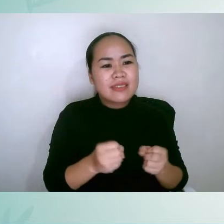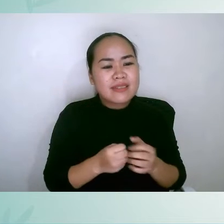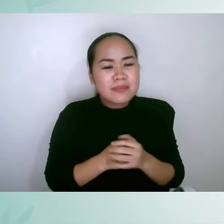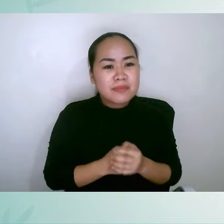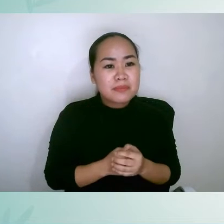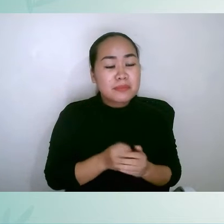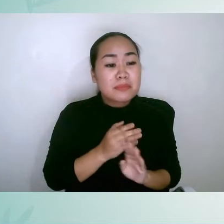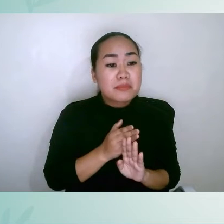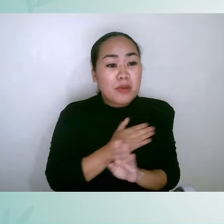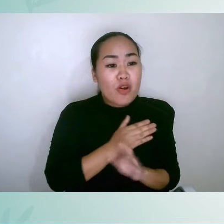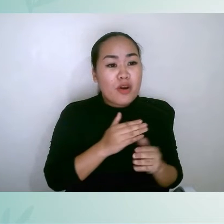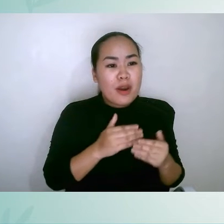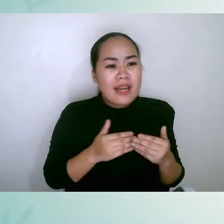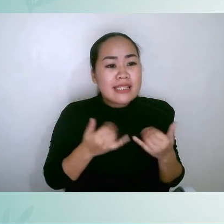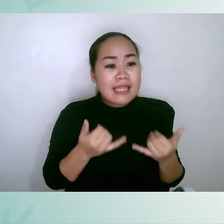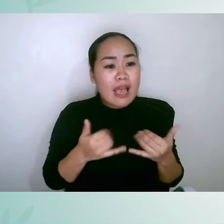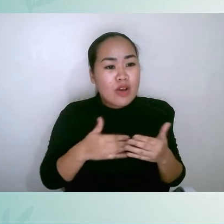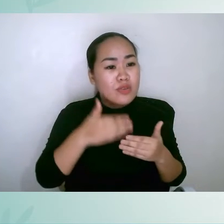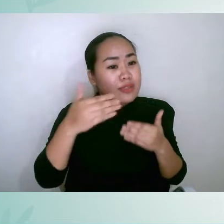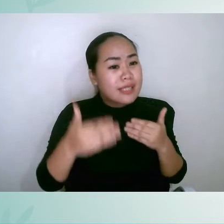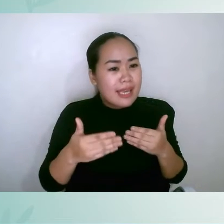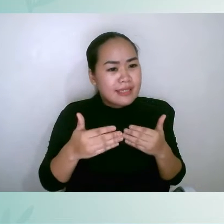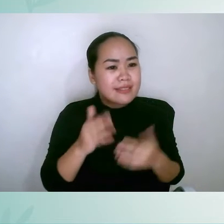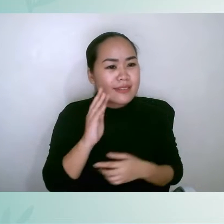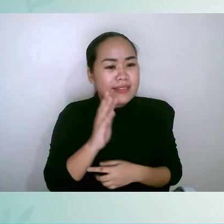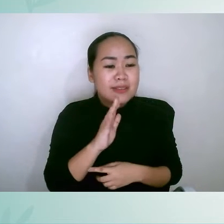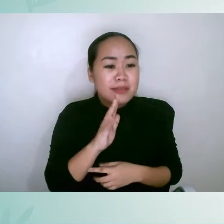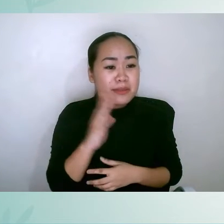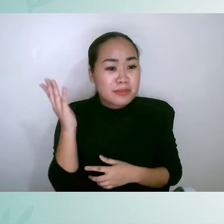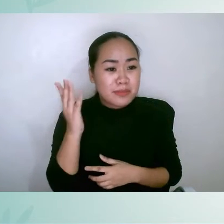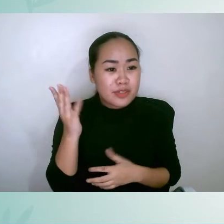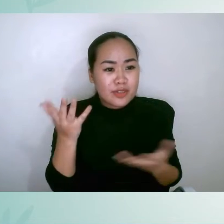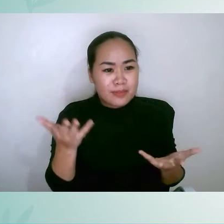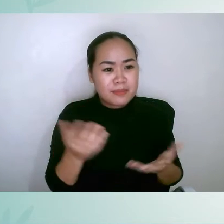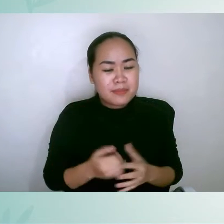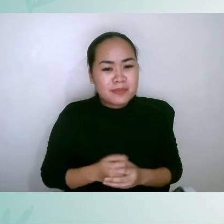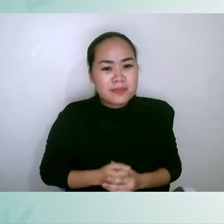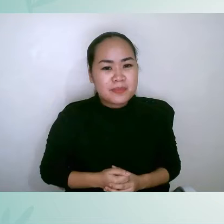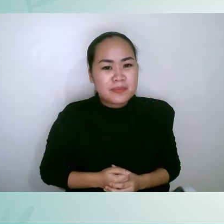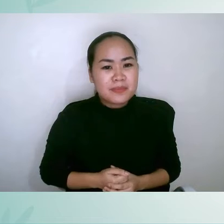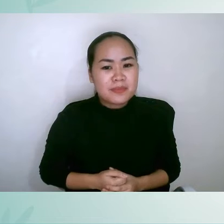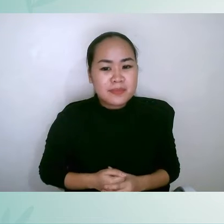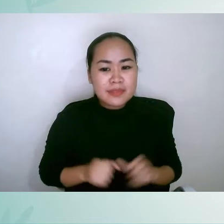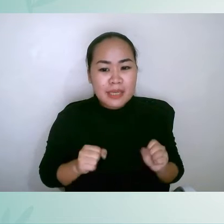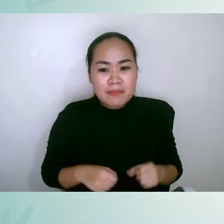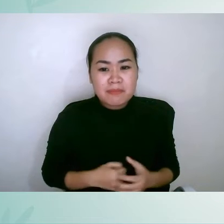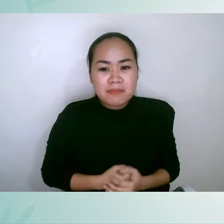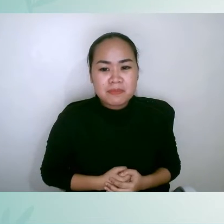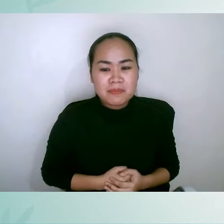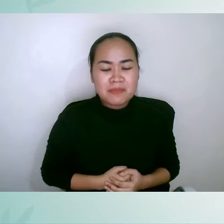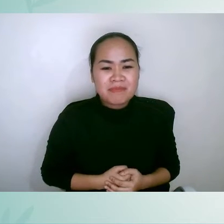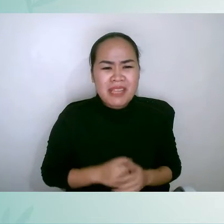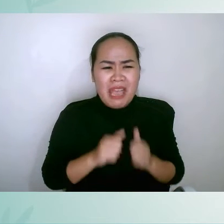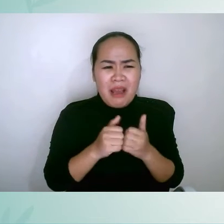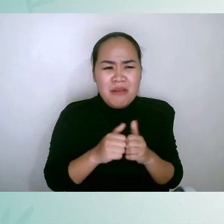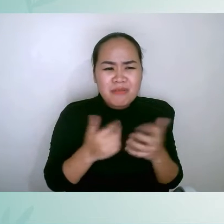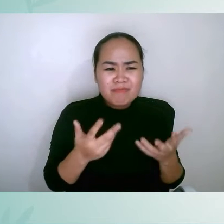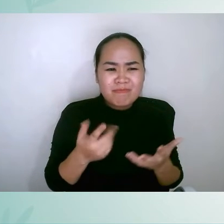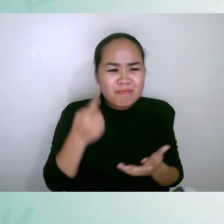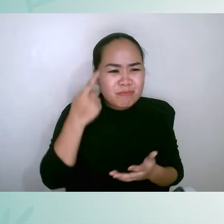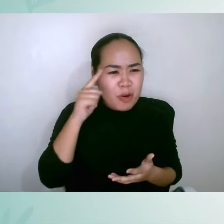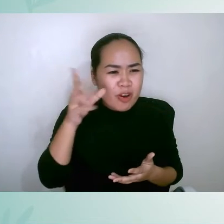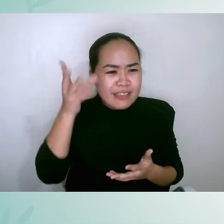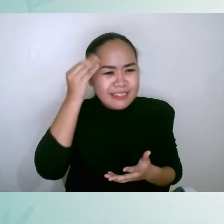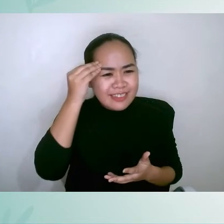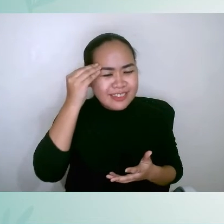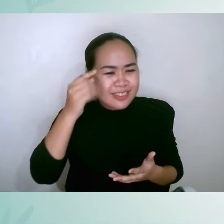speaker, let's see how our viewers are able to keep to our speakers and their topics. So for our knowledge check, Note that there